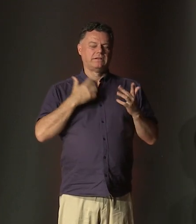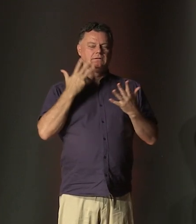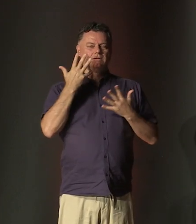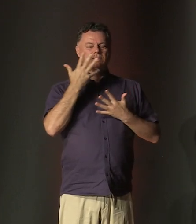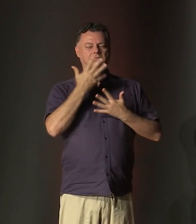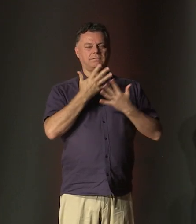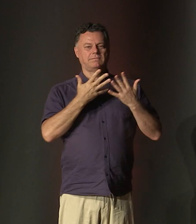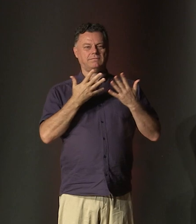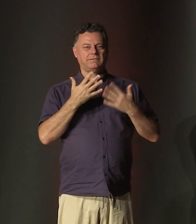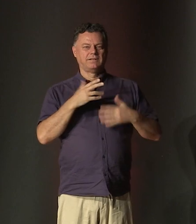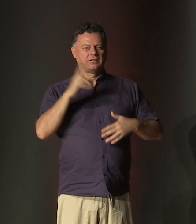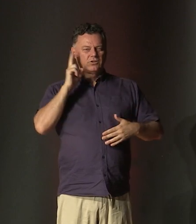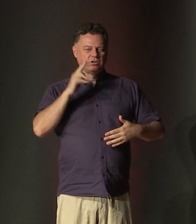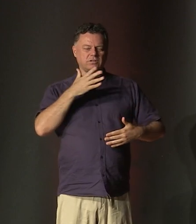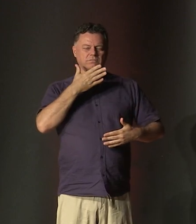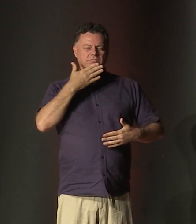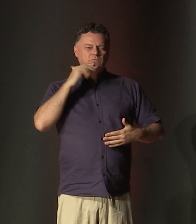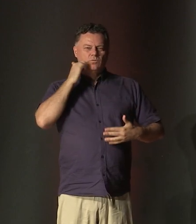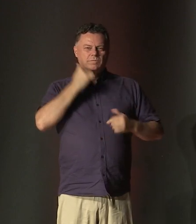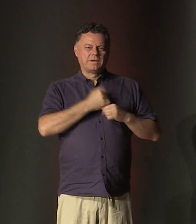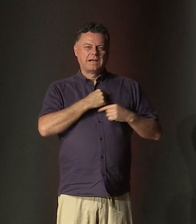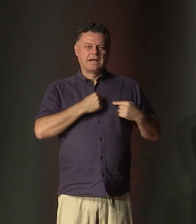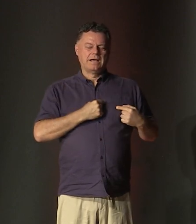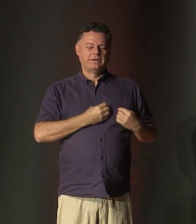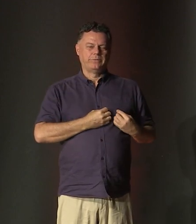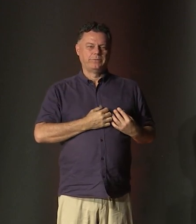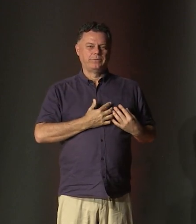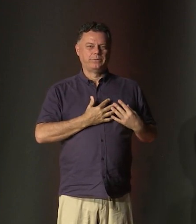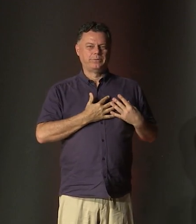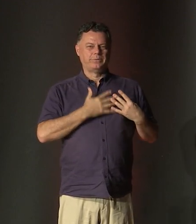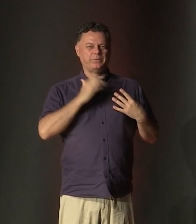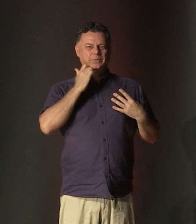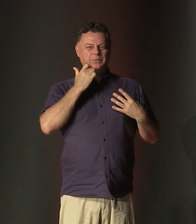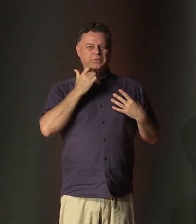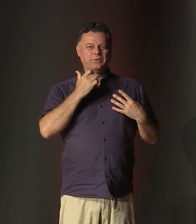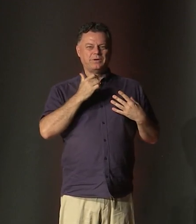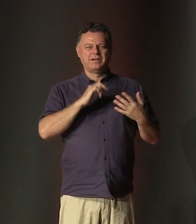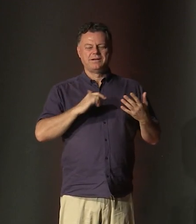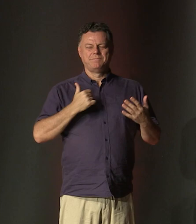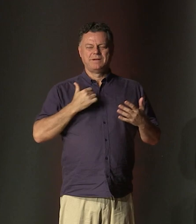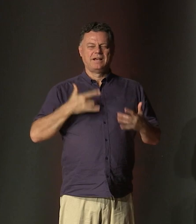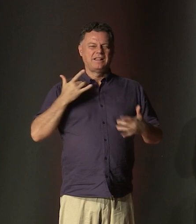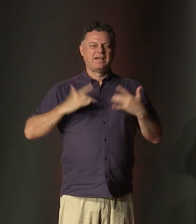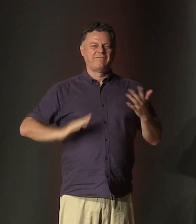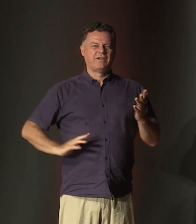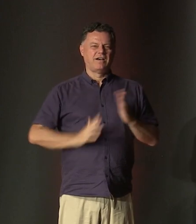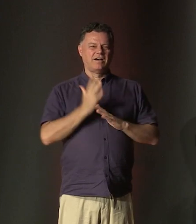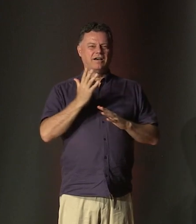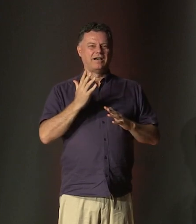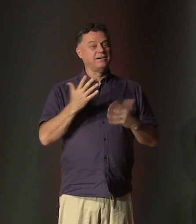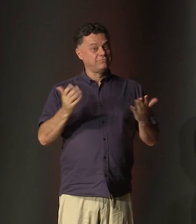Her loveliness, it warms my heart. The fire is all ablaze."